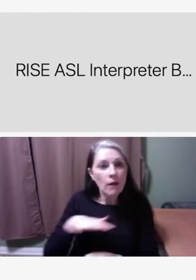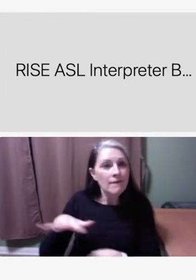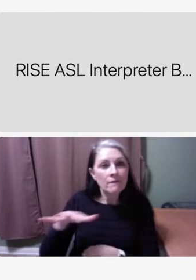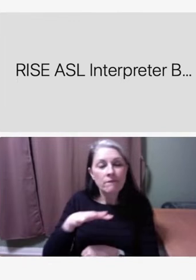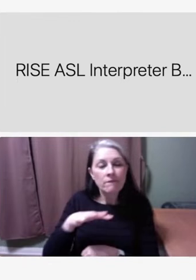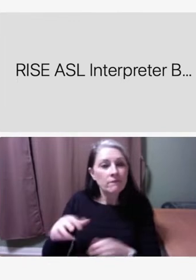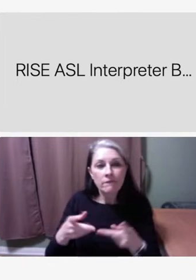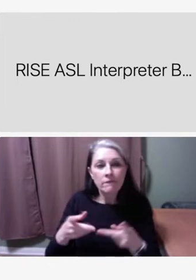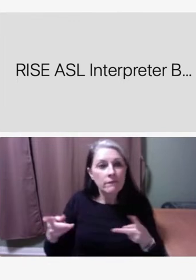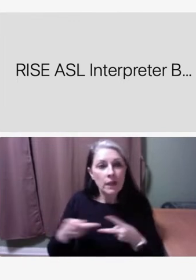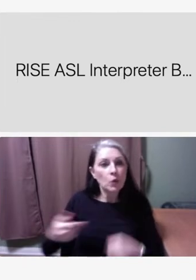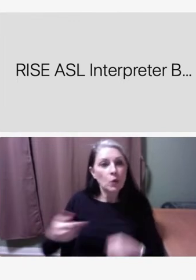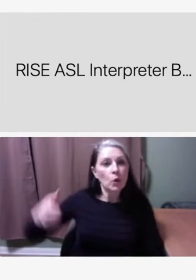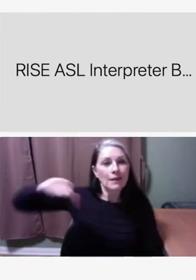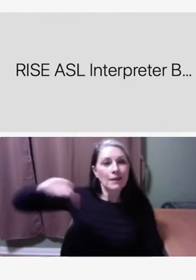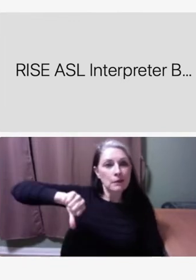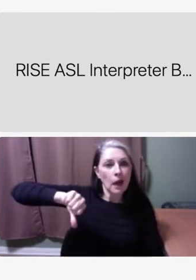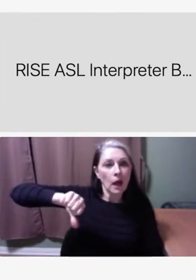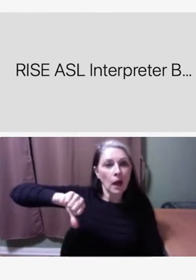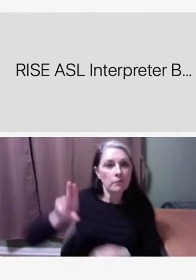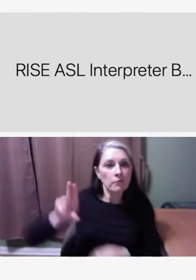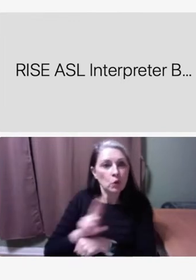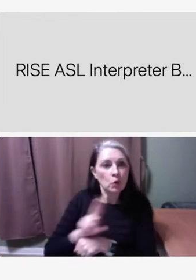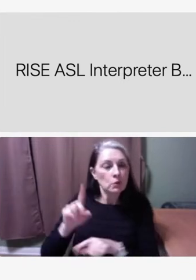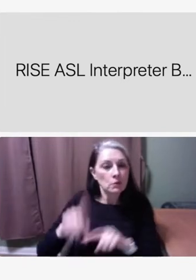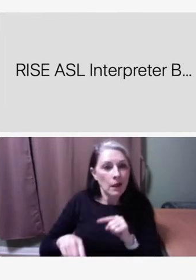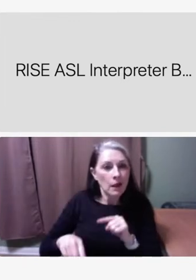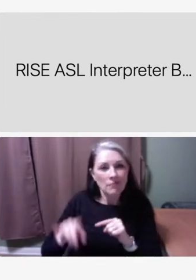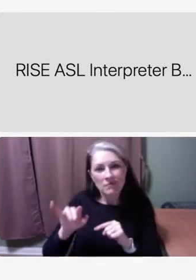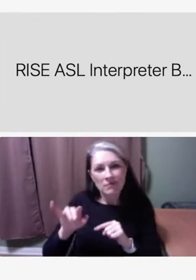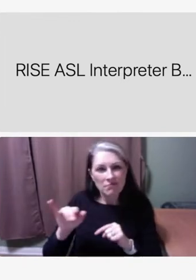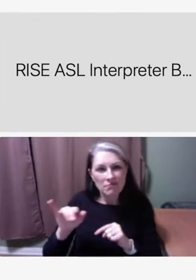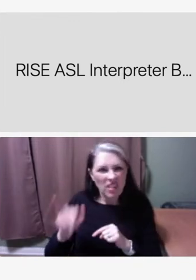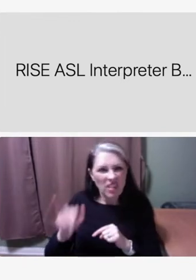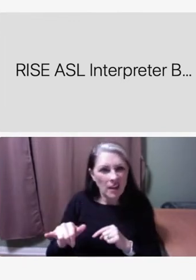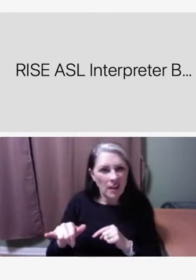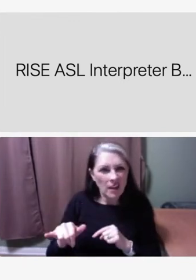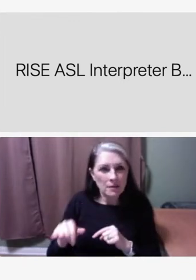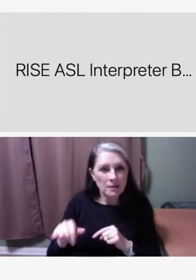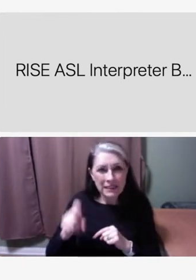usage, something to that effect, because we have to get serious about this, I think.